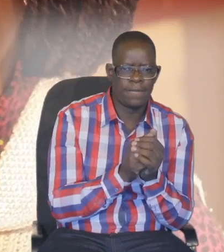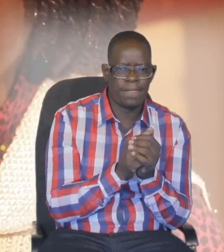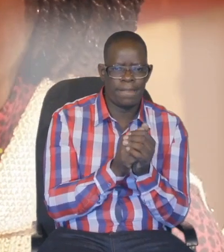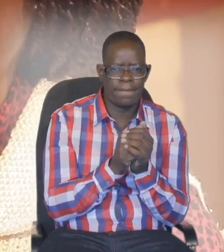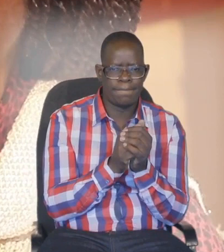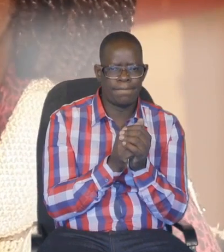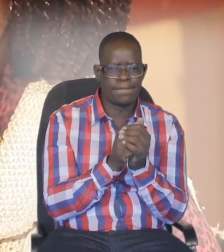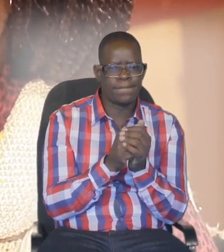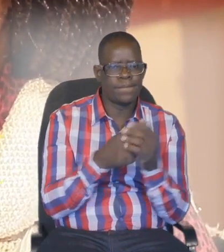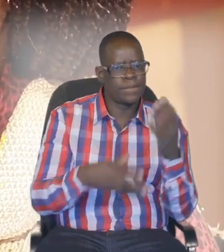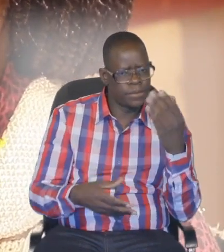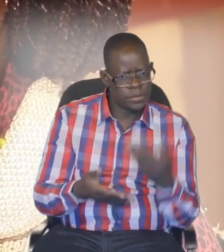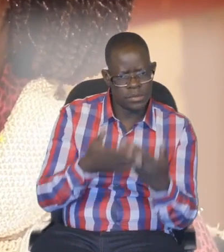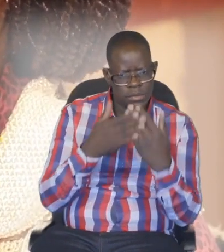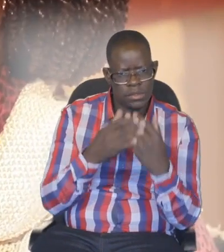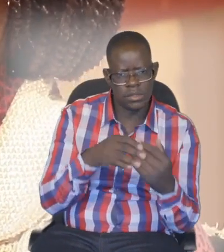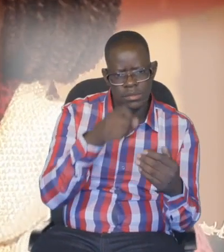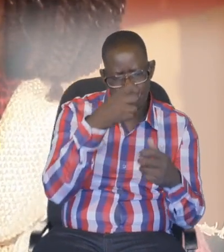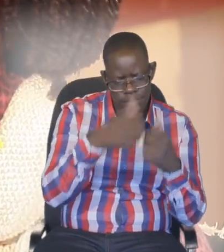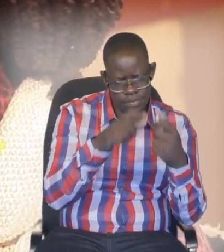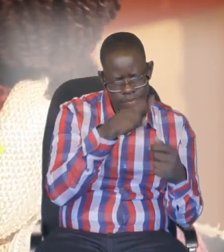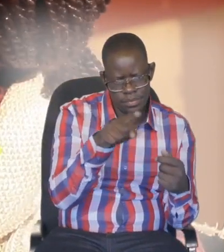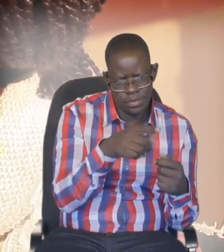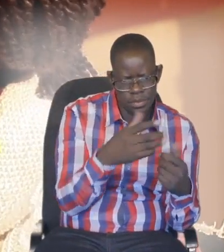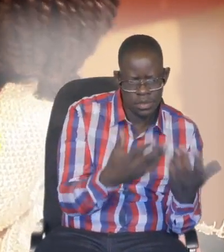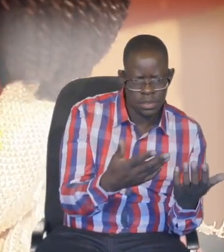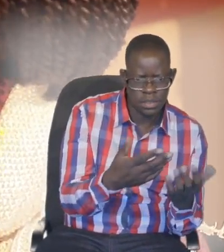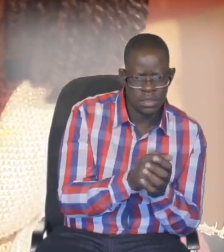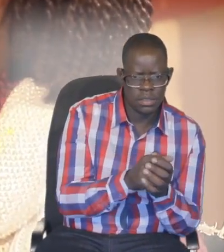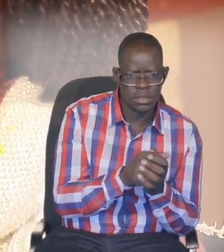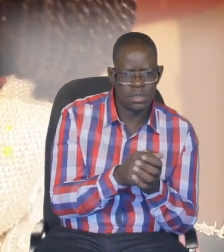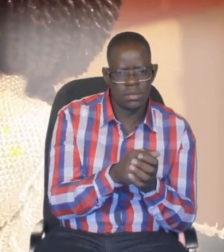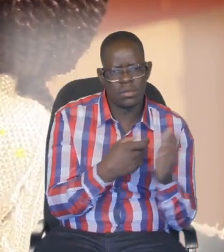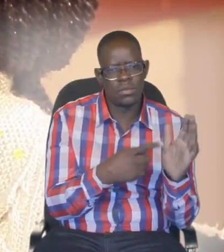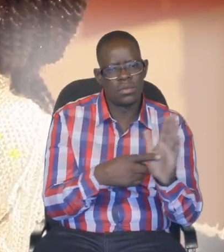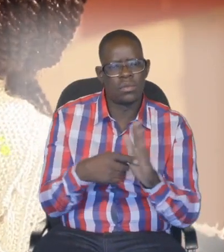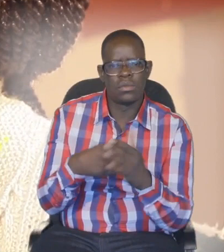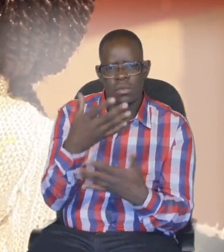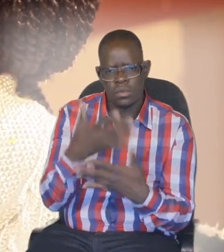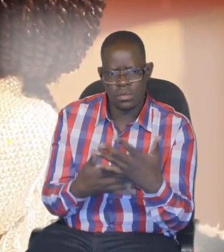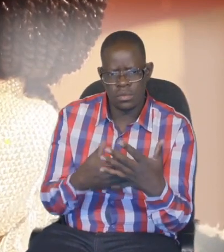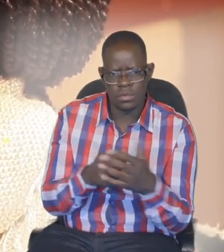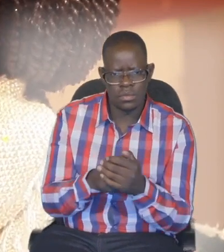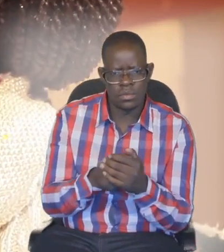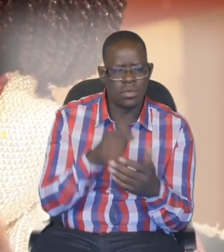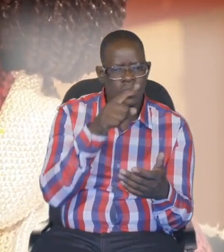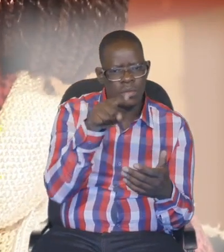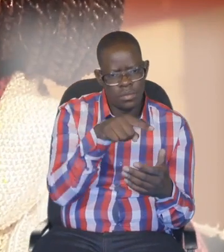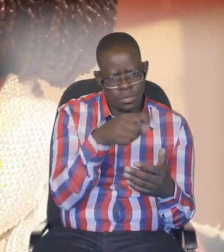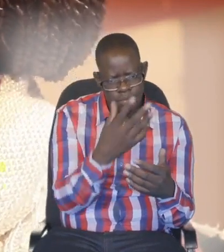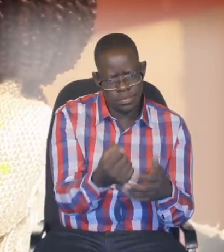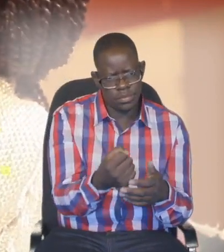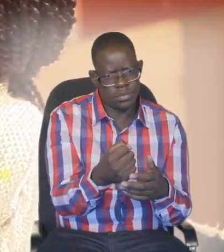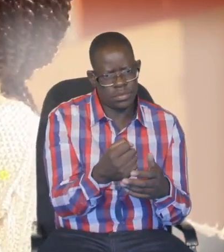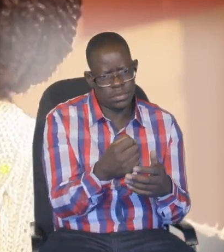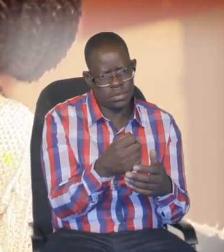They also assist in locating errors when a trial balance does not agree, and they help to reduce the chance of fraud by providing